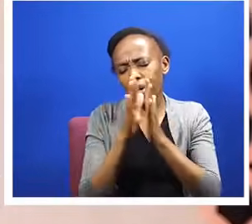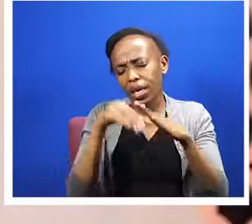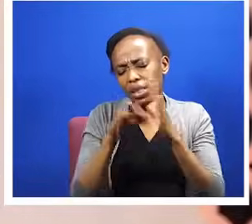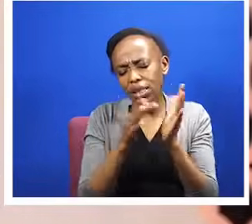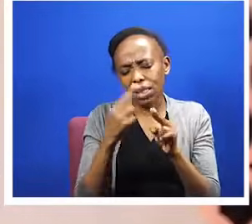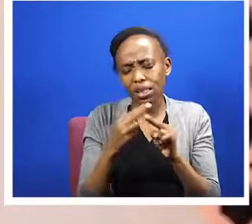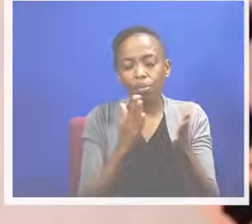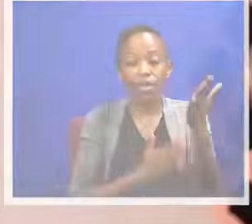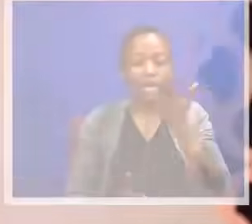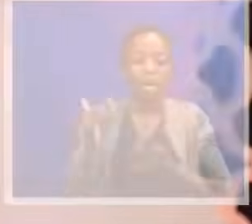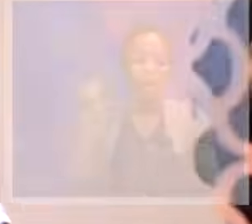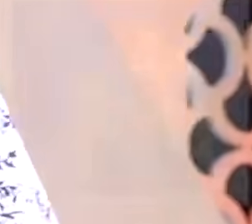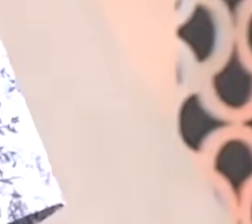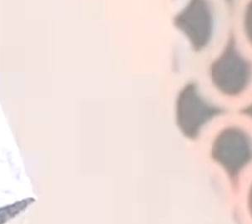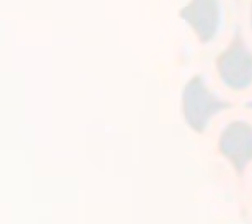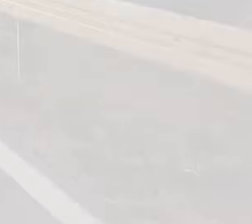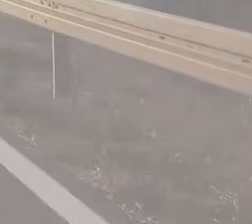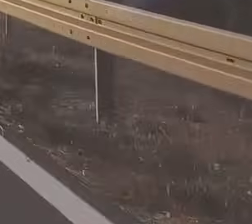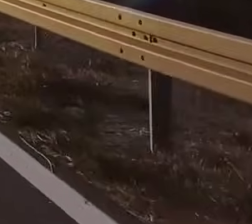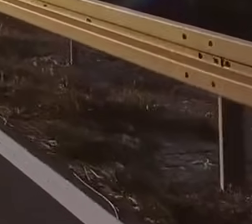name. Amen.